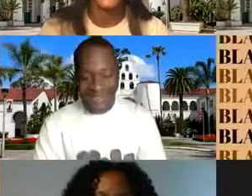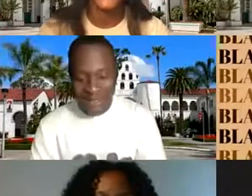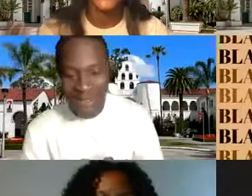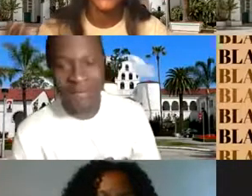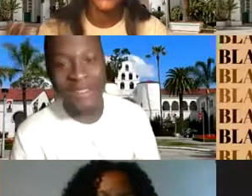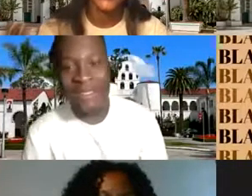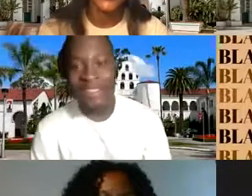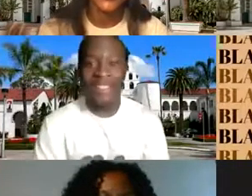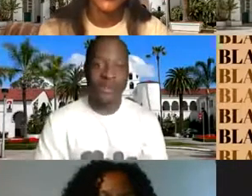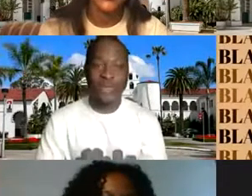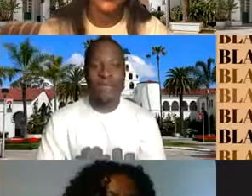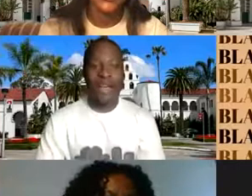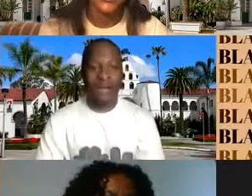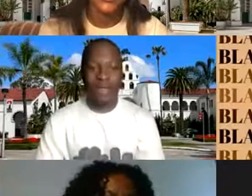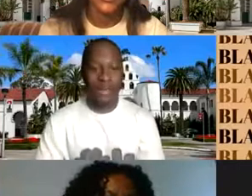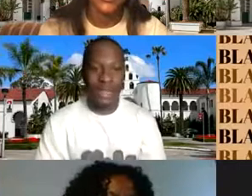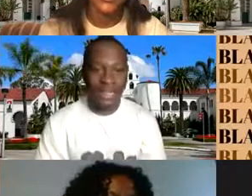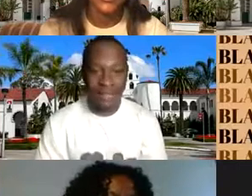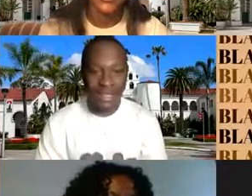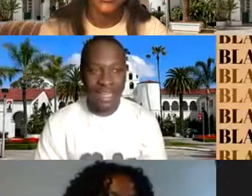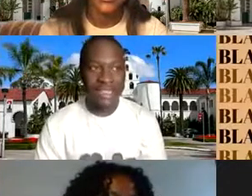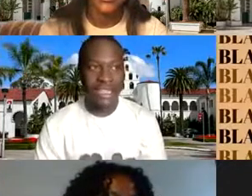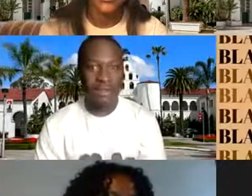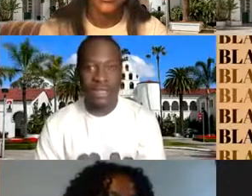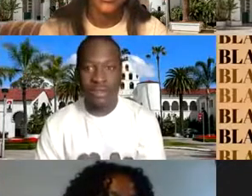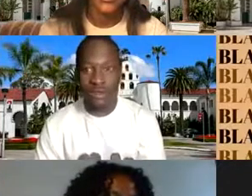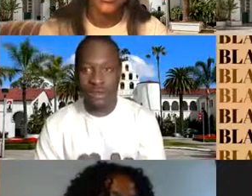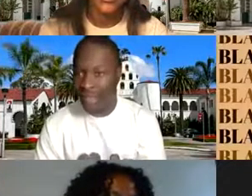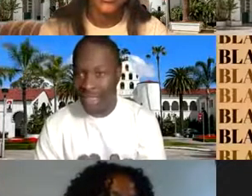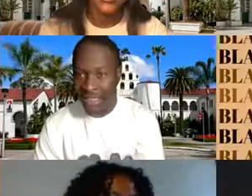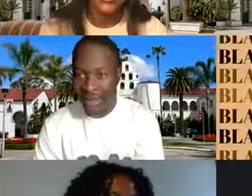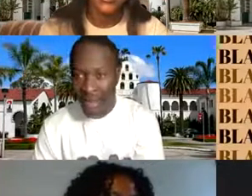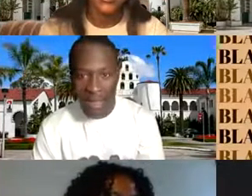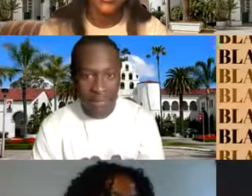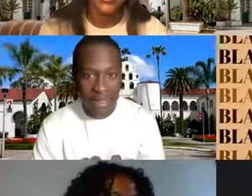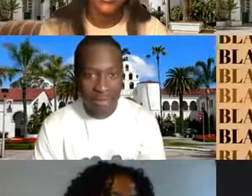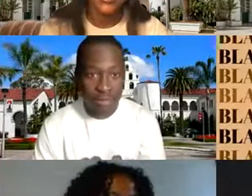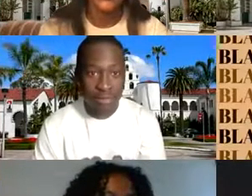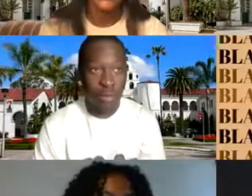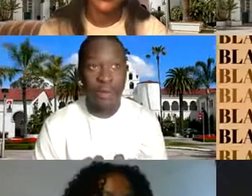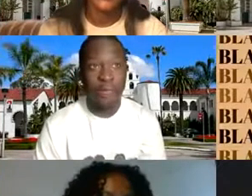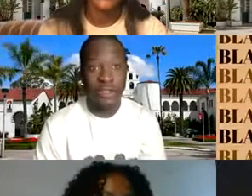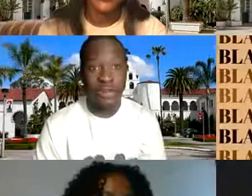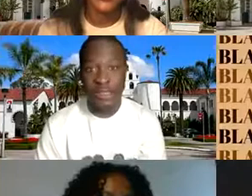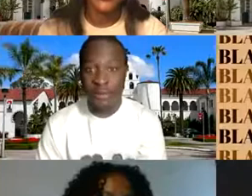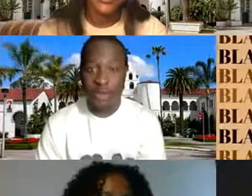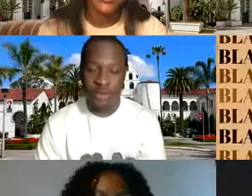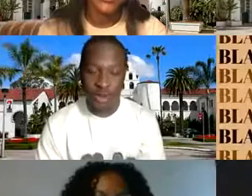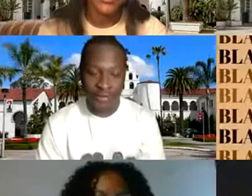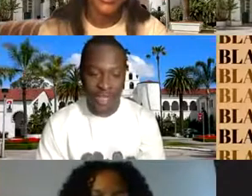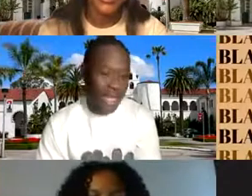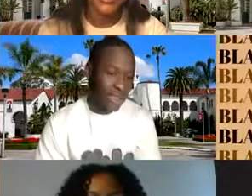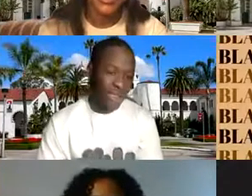It's really been, the reason why I really applied to be an HDS mentor is because of my mentor my freshman year, which